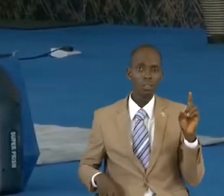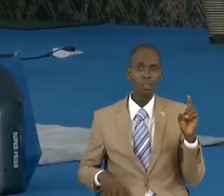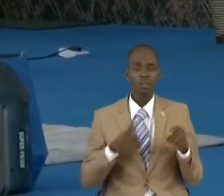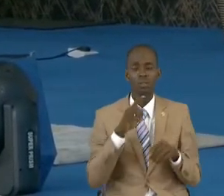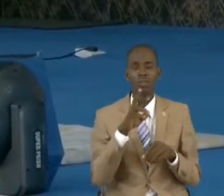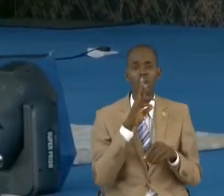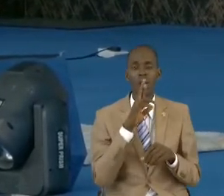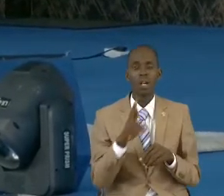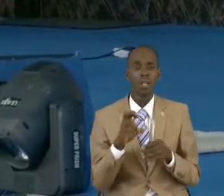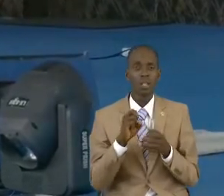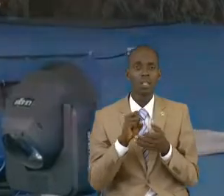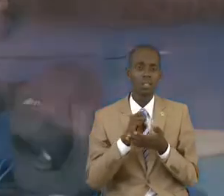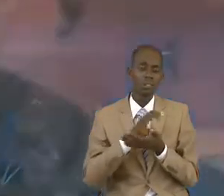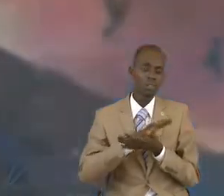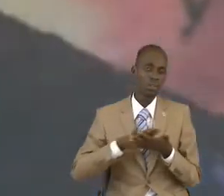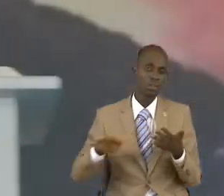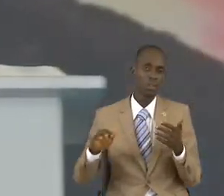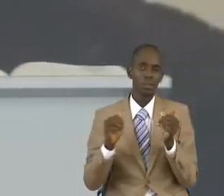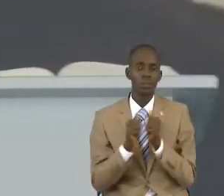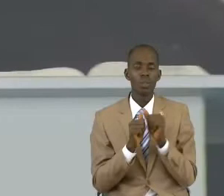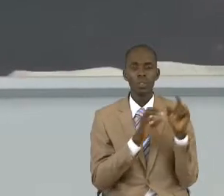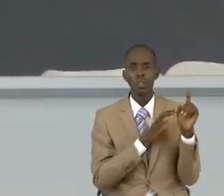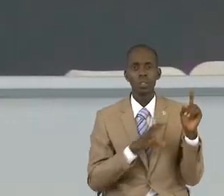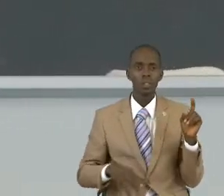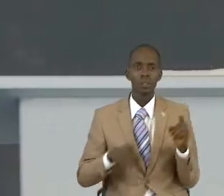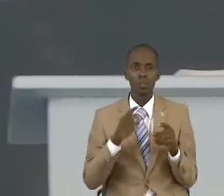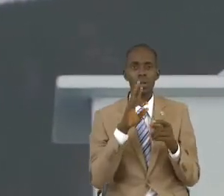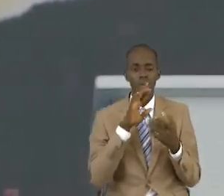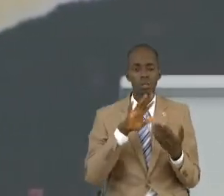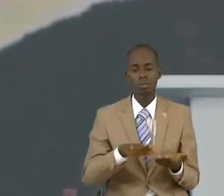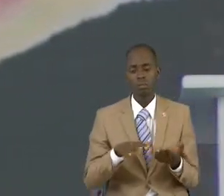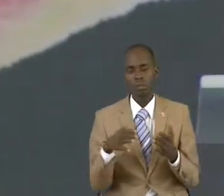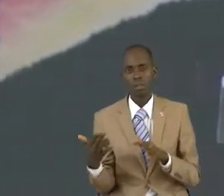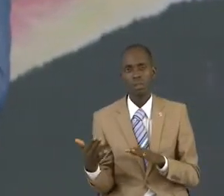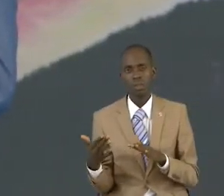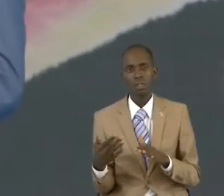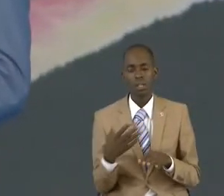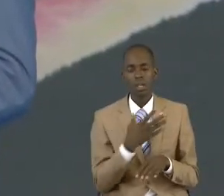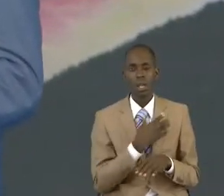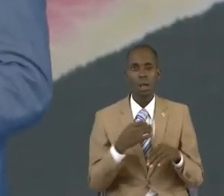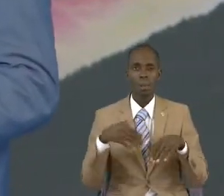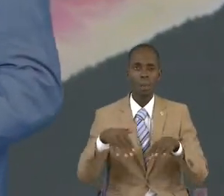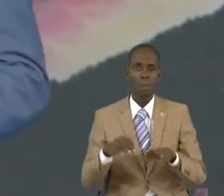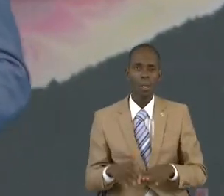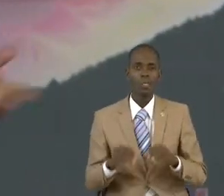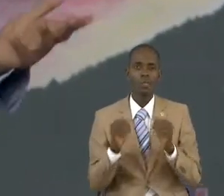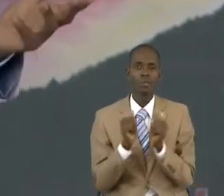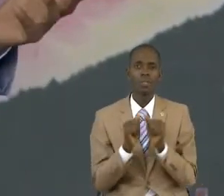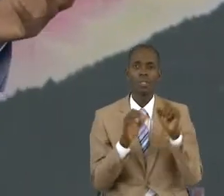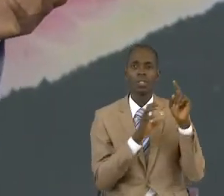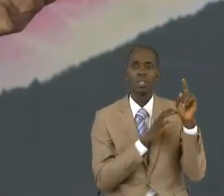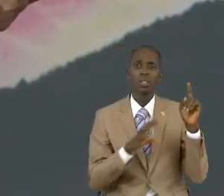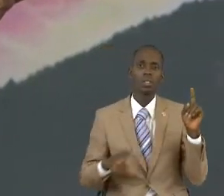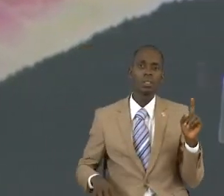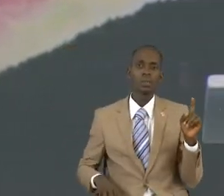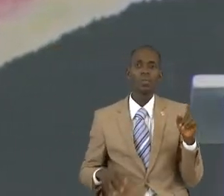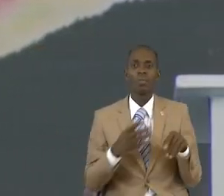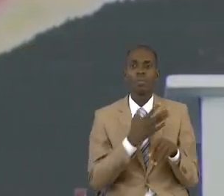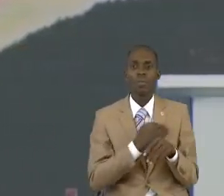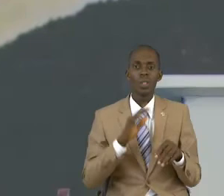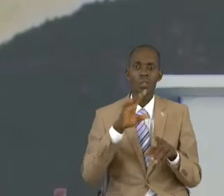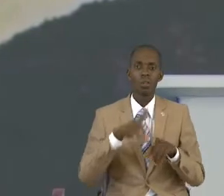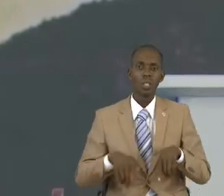sanctified, you are dead and buried by Christ, and your life